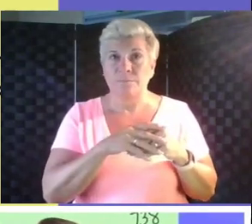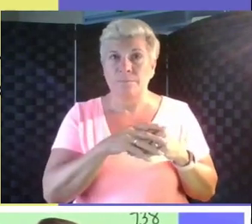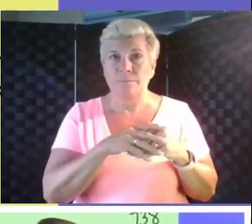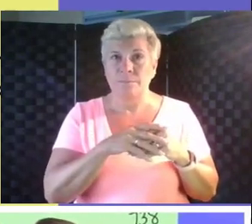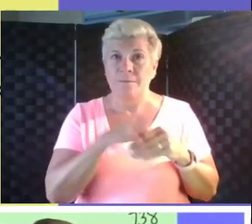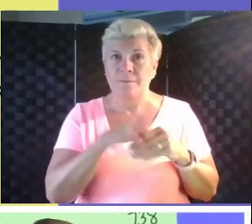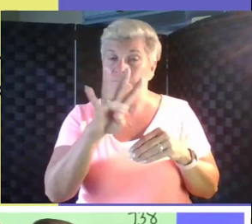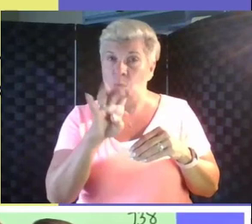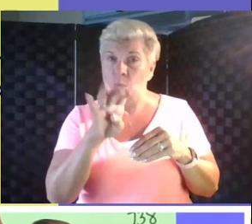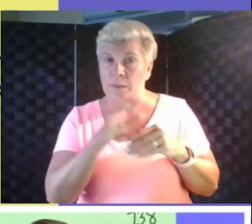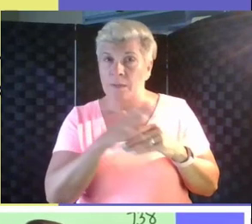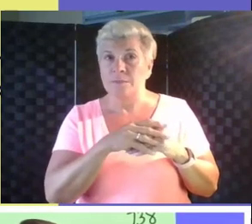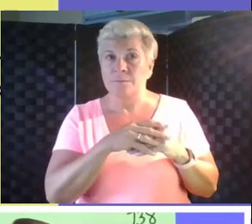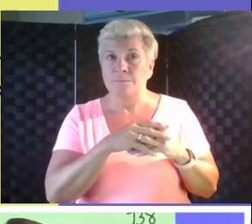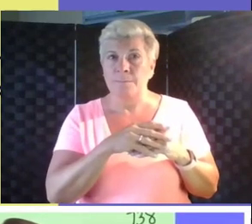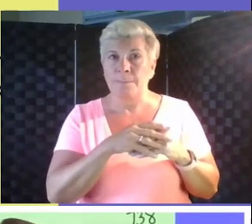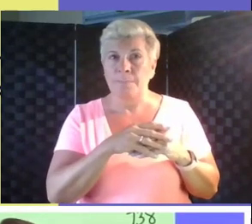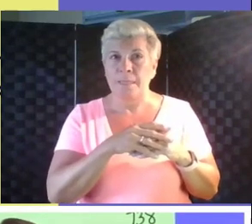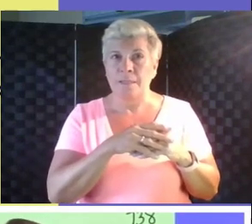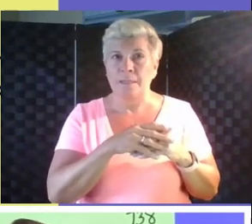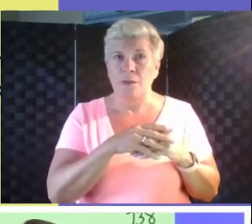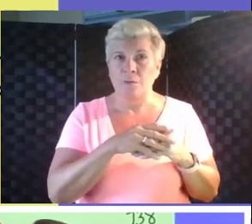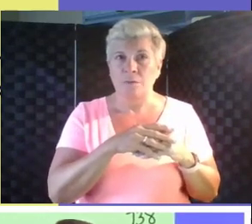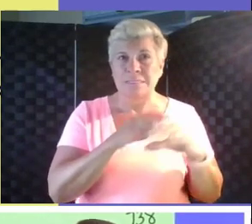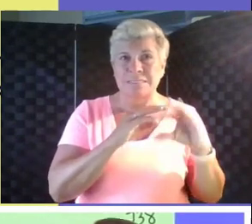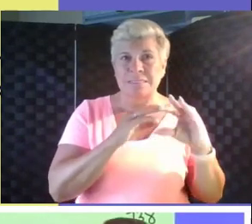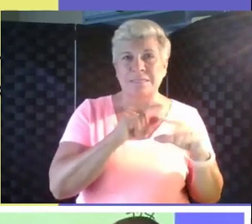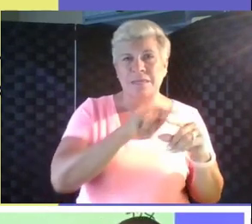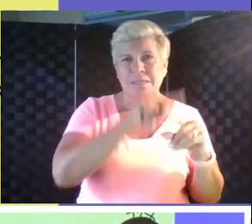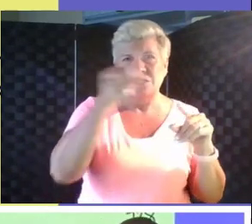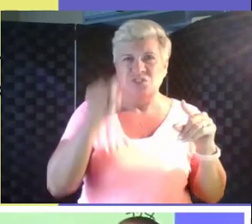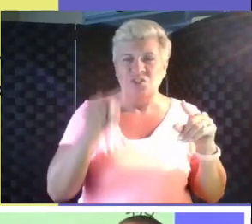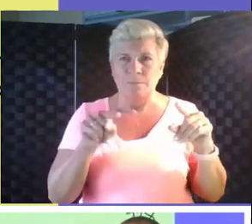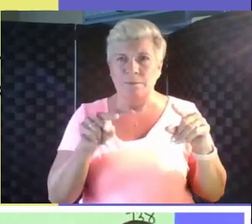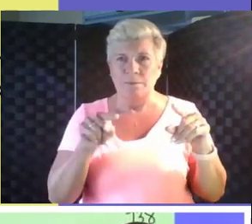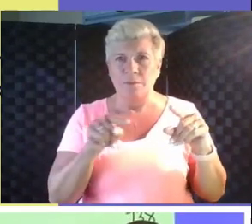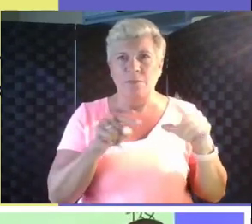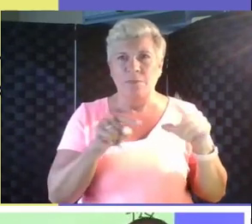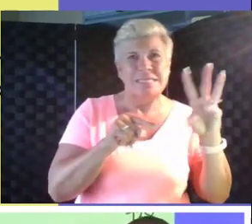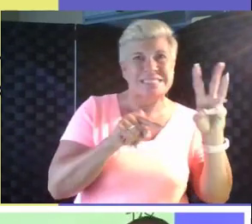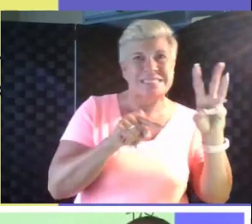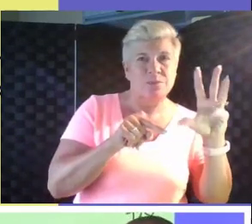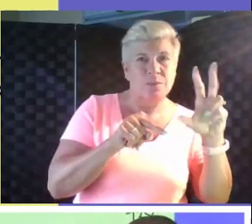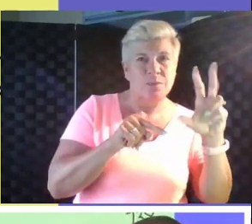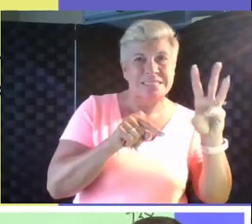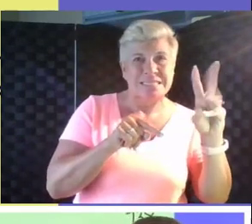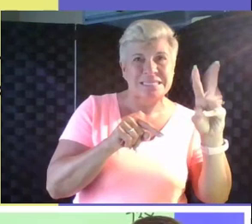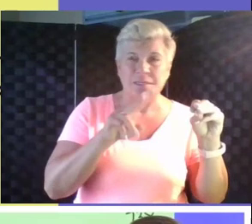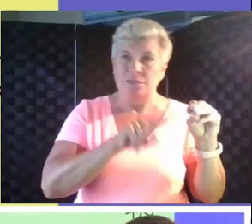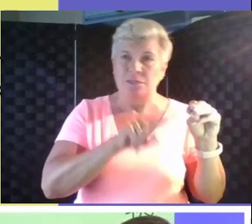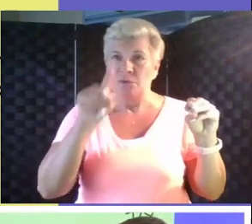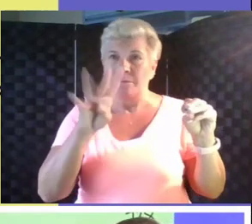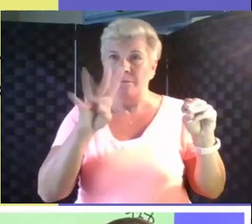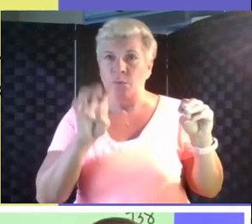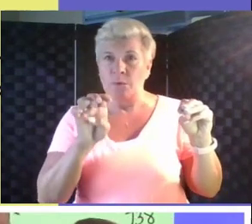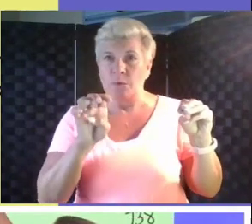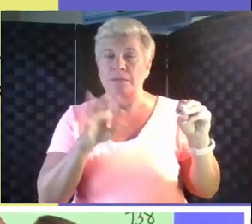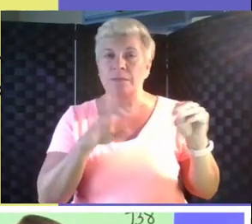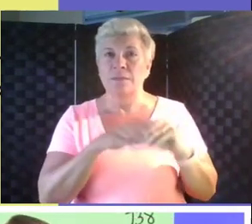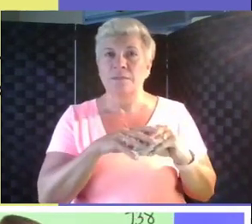I'm going to put that 400 here. And I know that that jump from 360 to